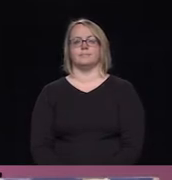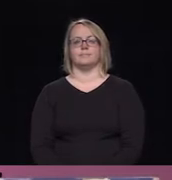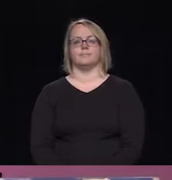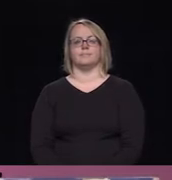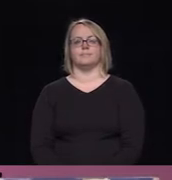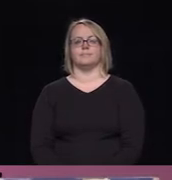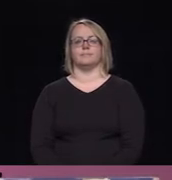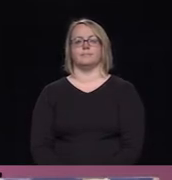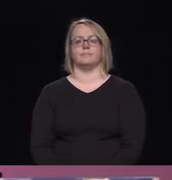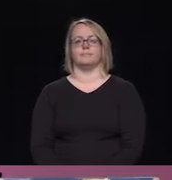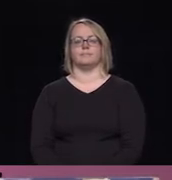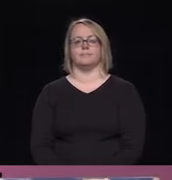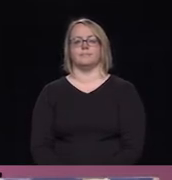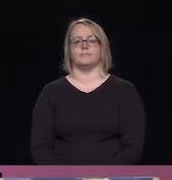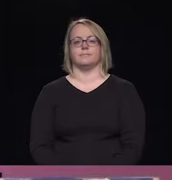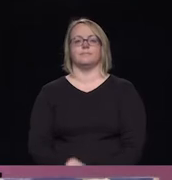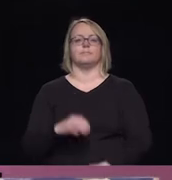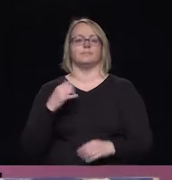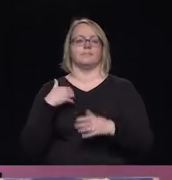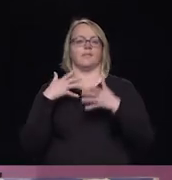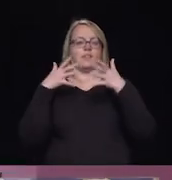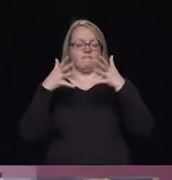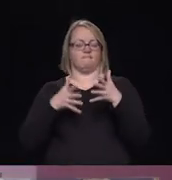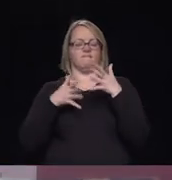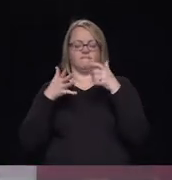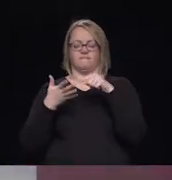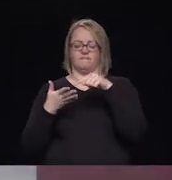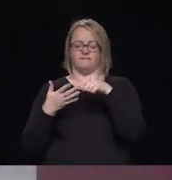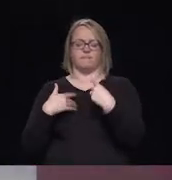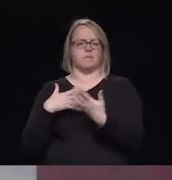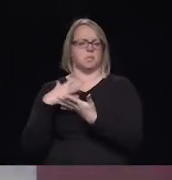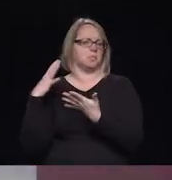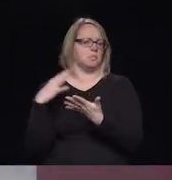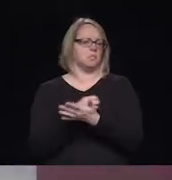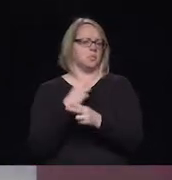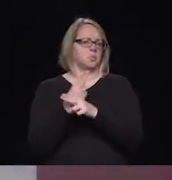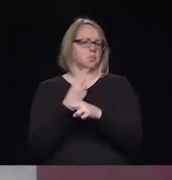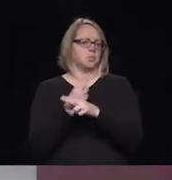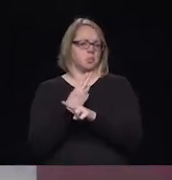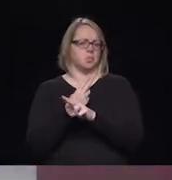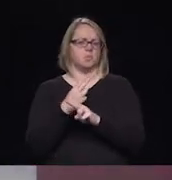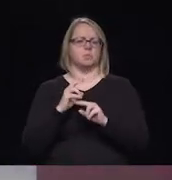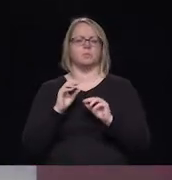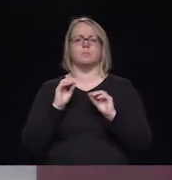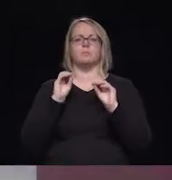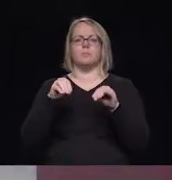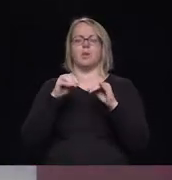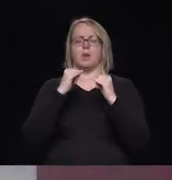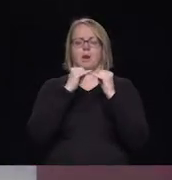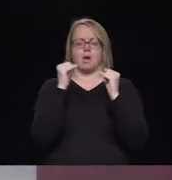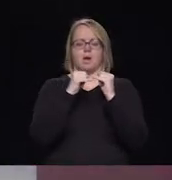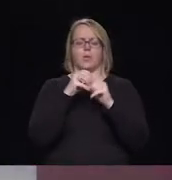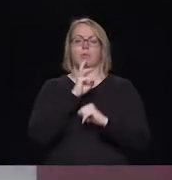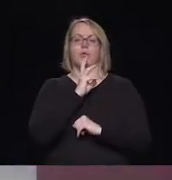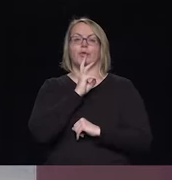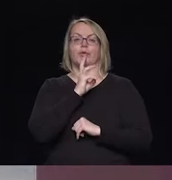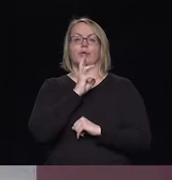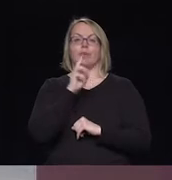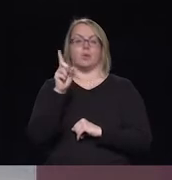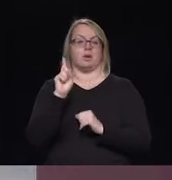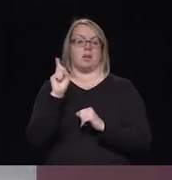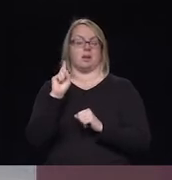streaking using the skinny side. Just on the corner for some detailing. Reflective water